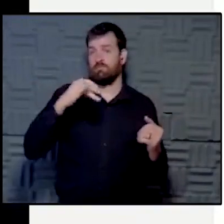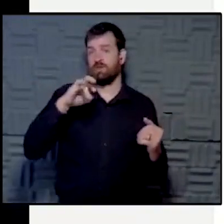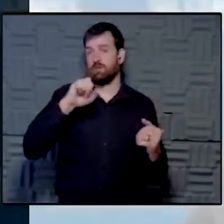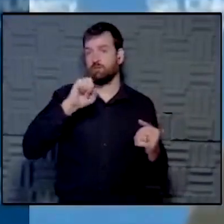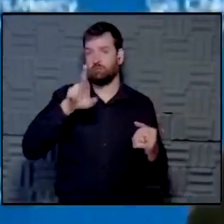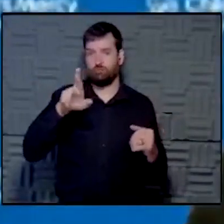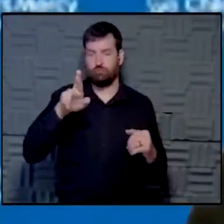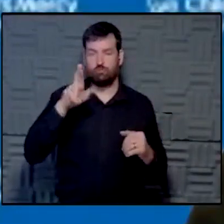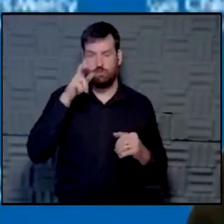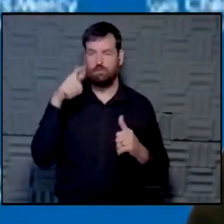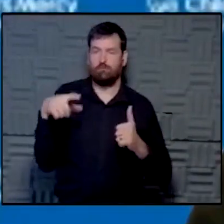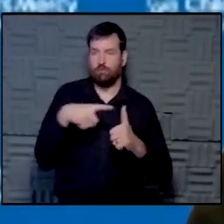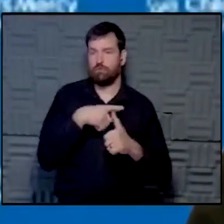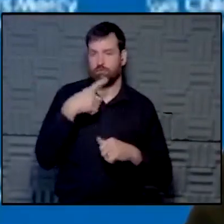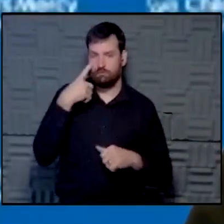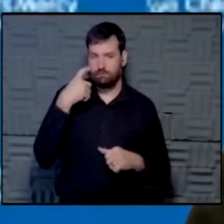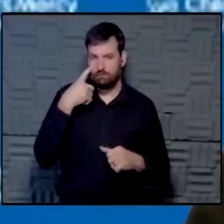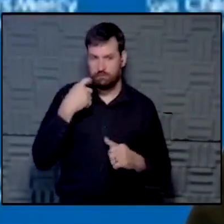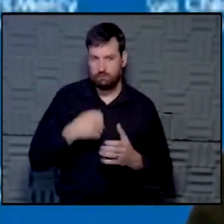probably reach first.